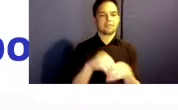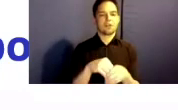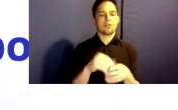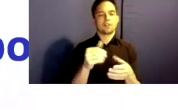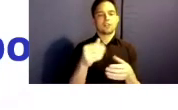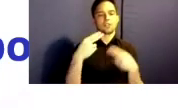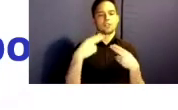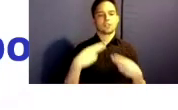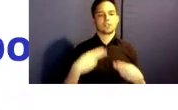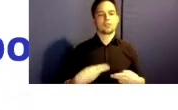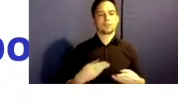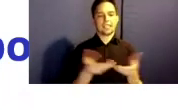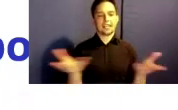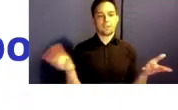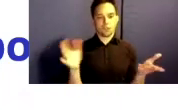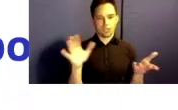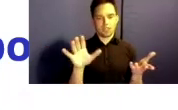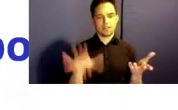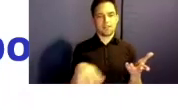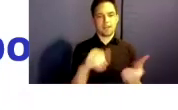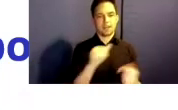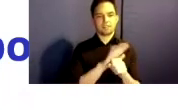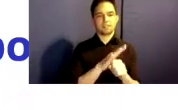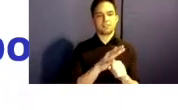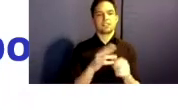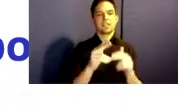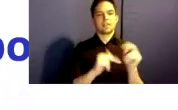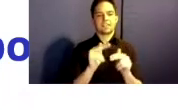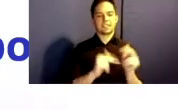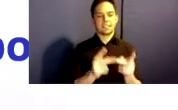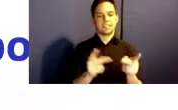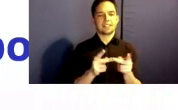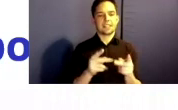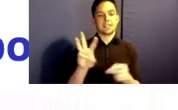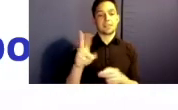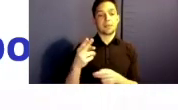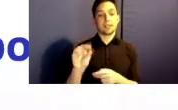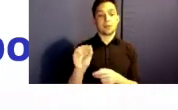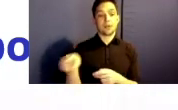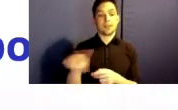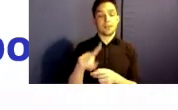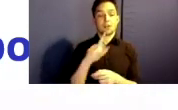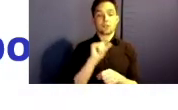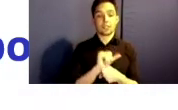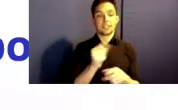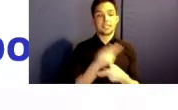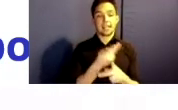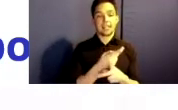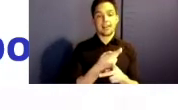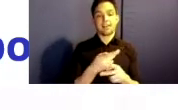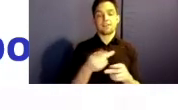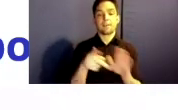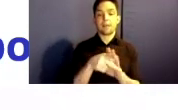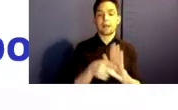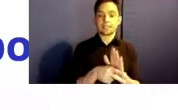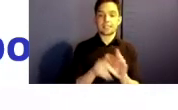delivery under this COVAX facility. And WHO is really taking care of the policy and